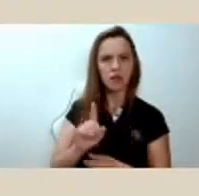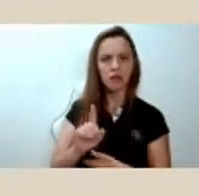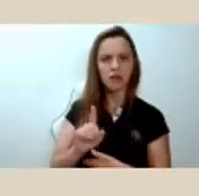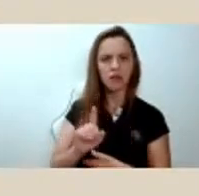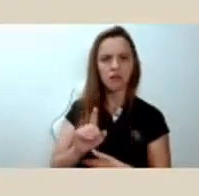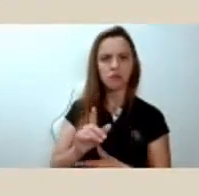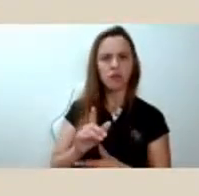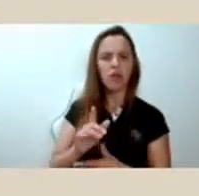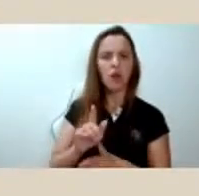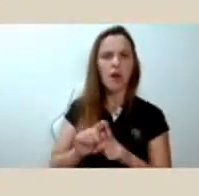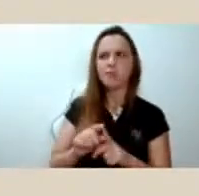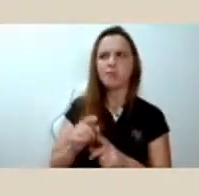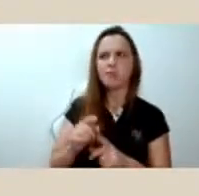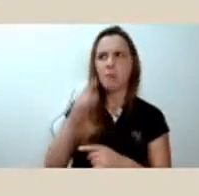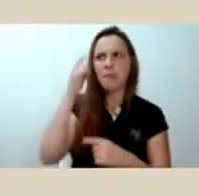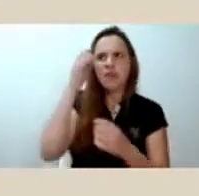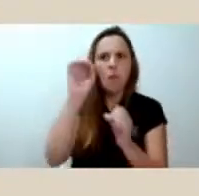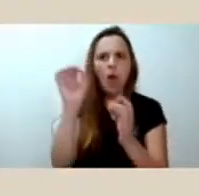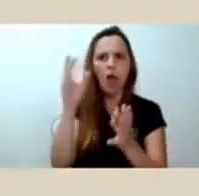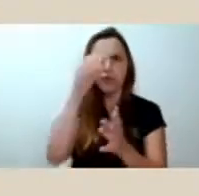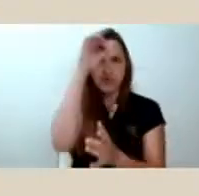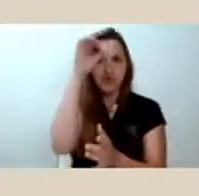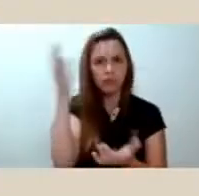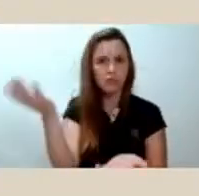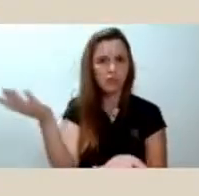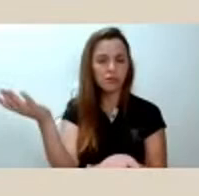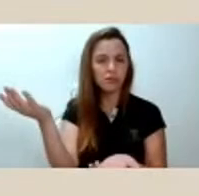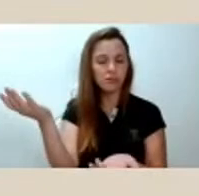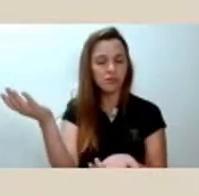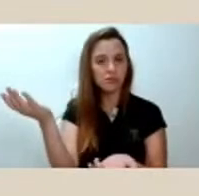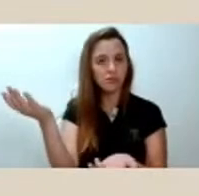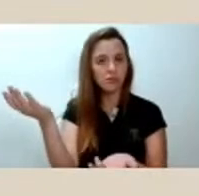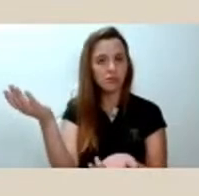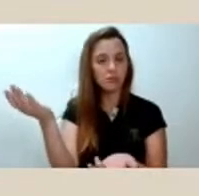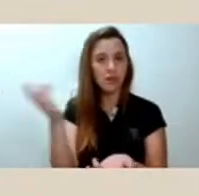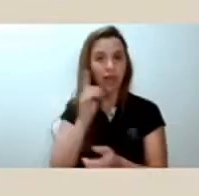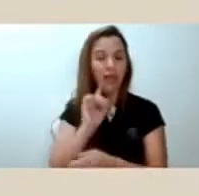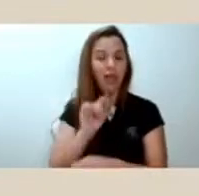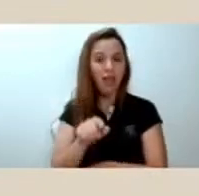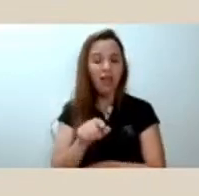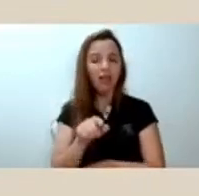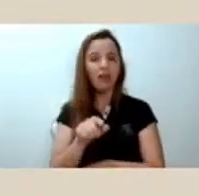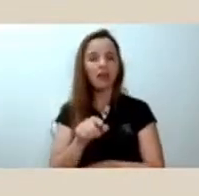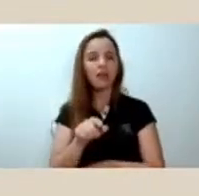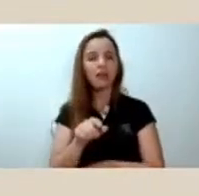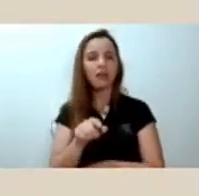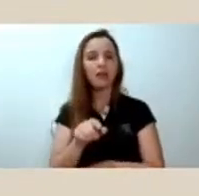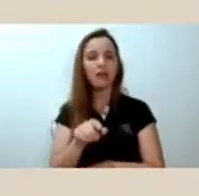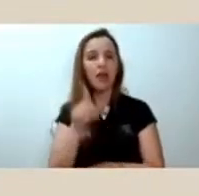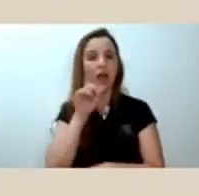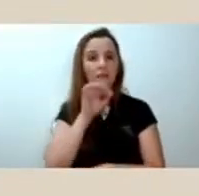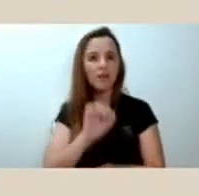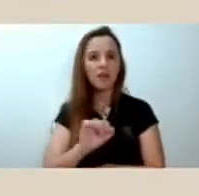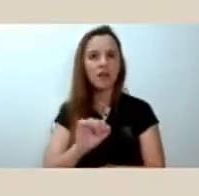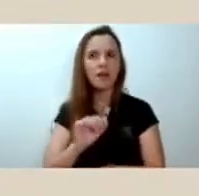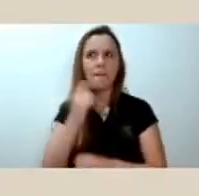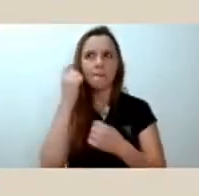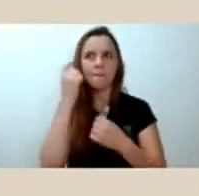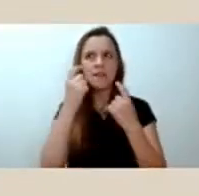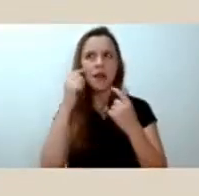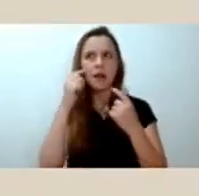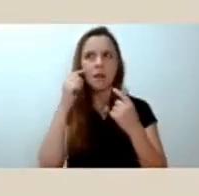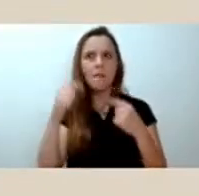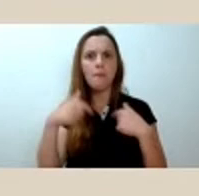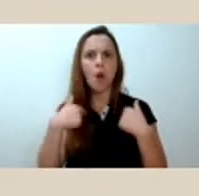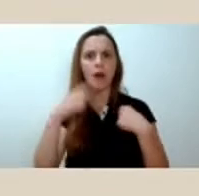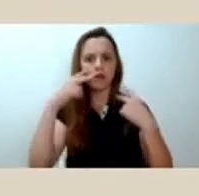exist. Right. She doesn't even think of herself in those terms. She